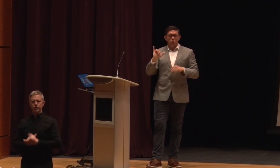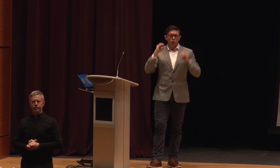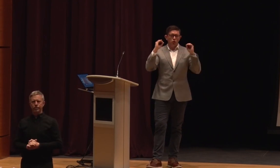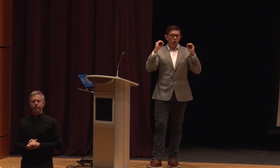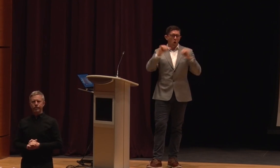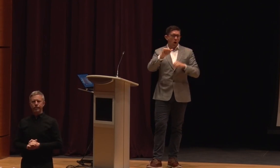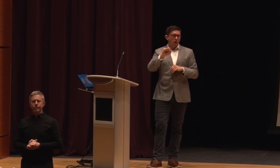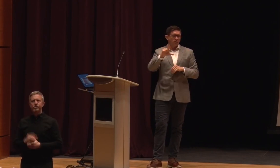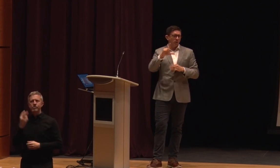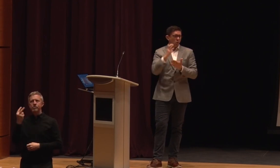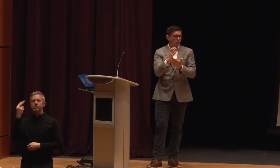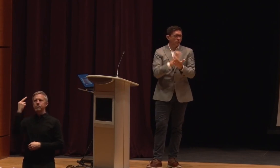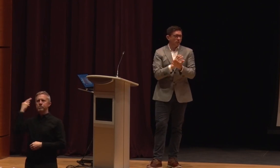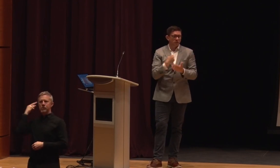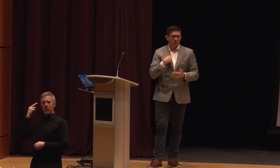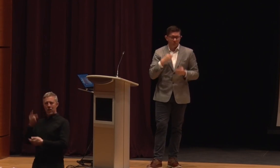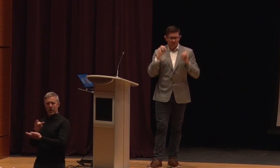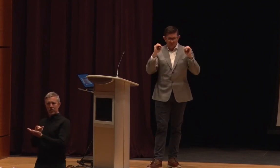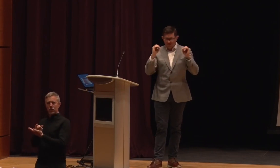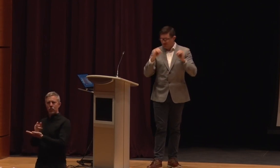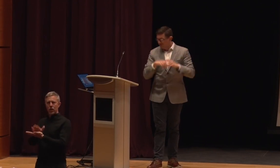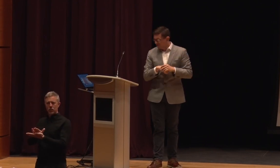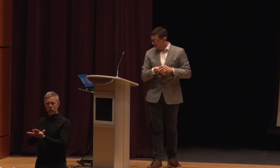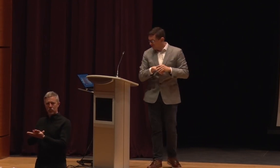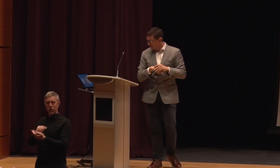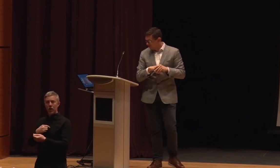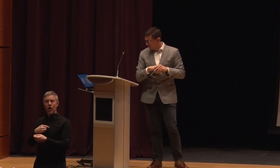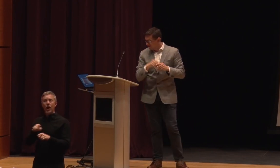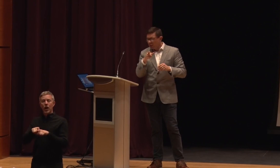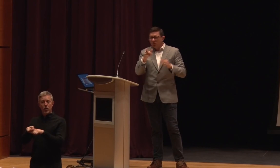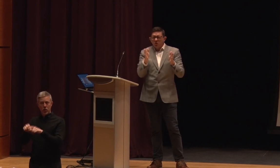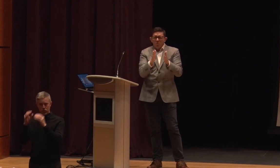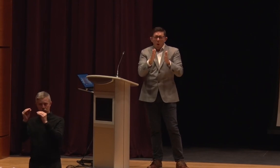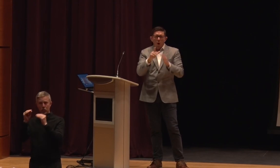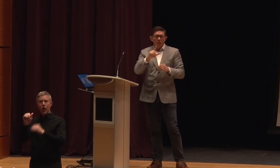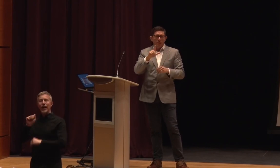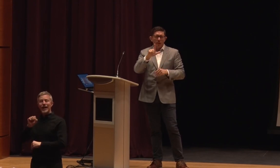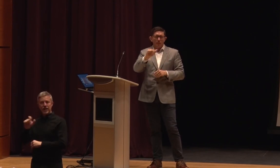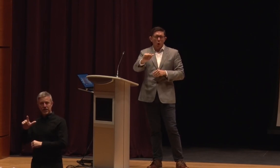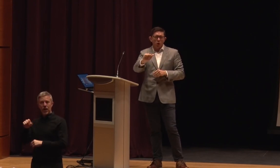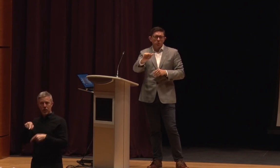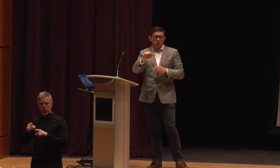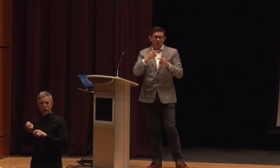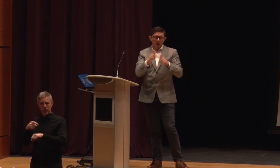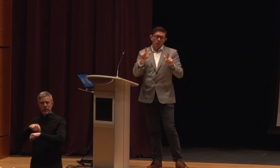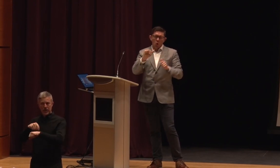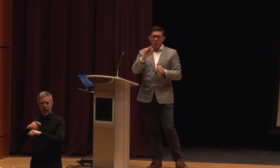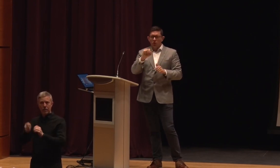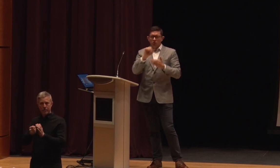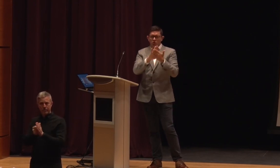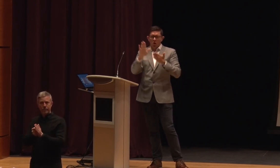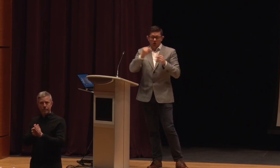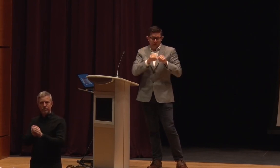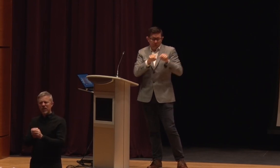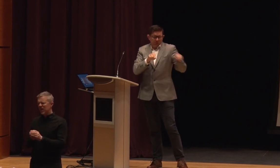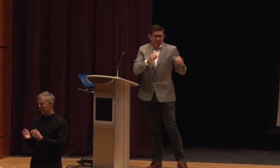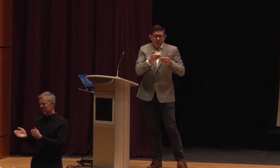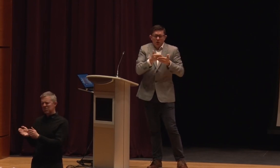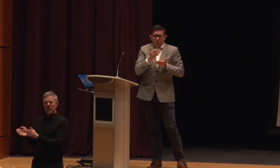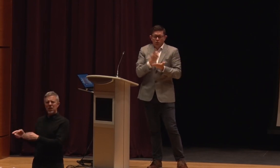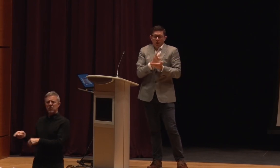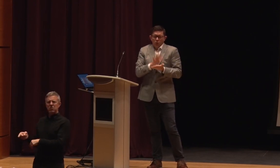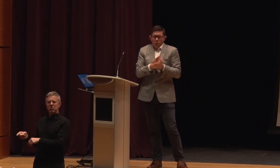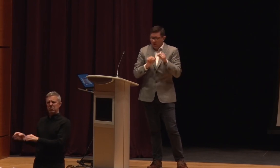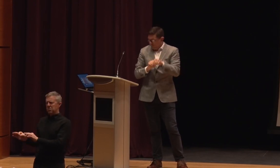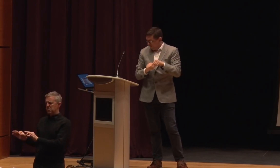Now, looking back at the grad school, I also taught ASL during this time period. I was at a small liberal arts